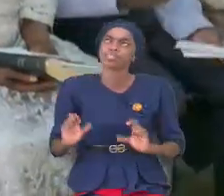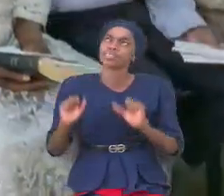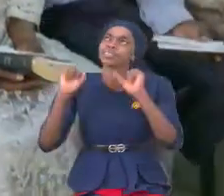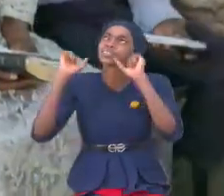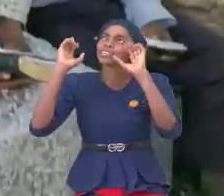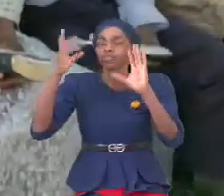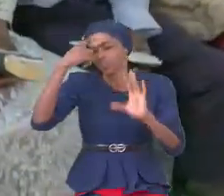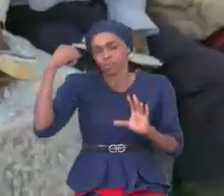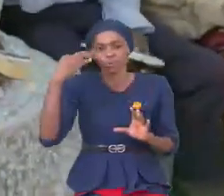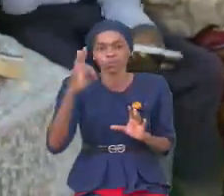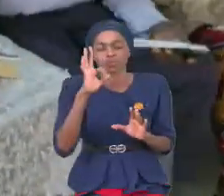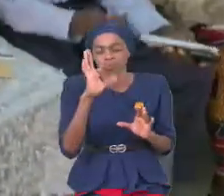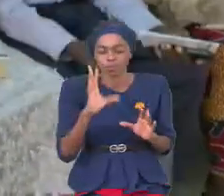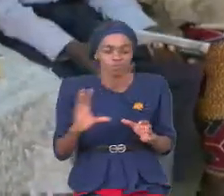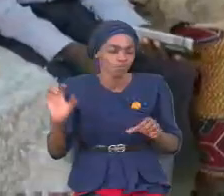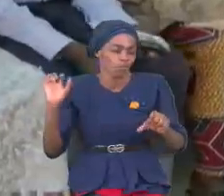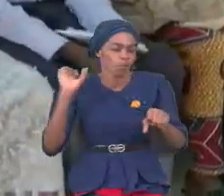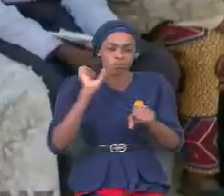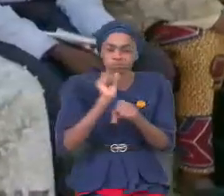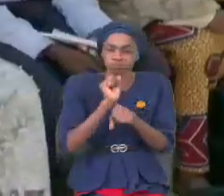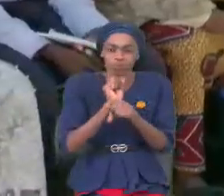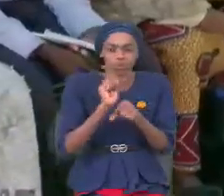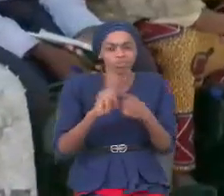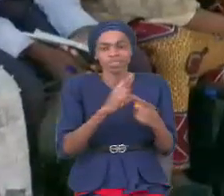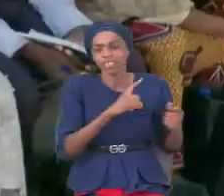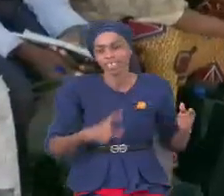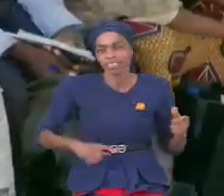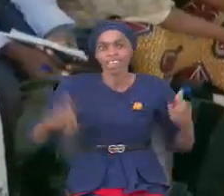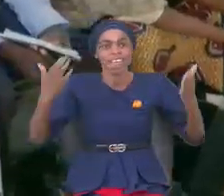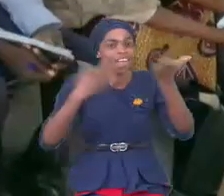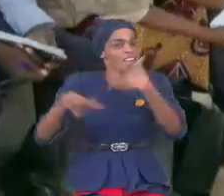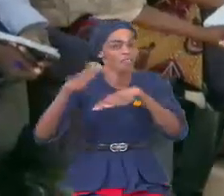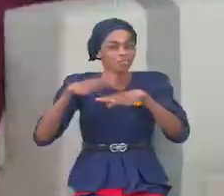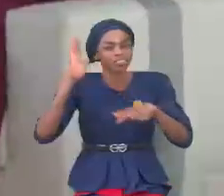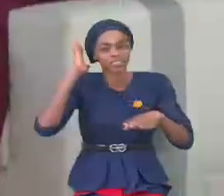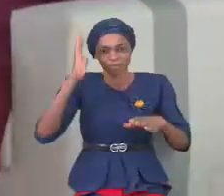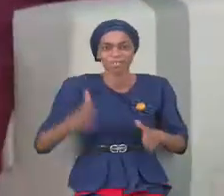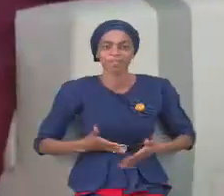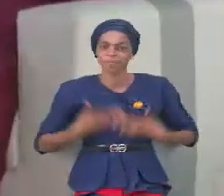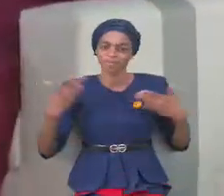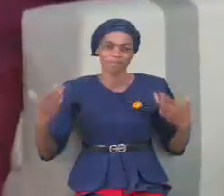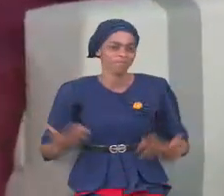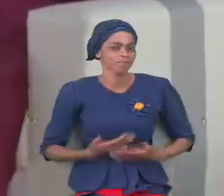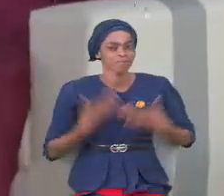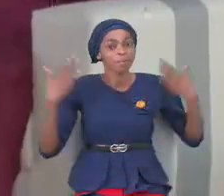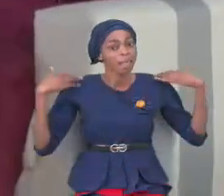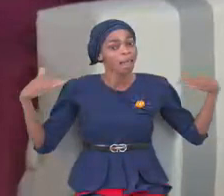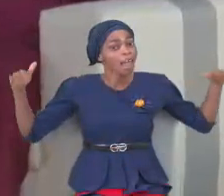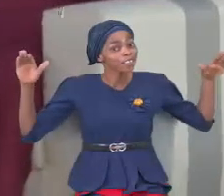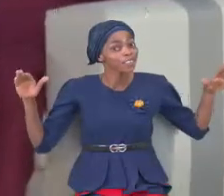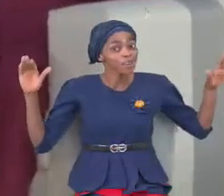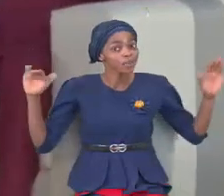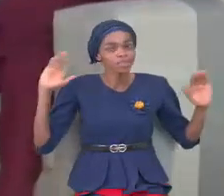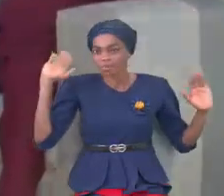Lord, heaven will rejoice. The angels will rejoice. And the Heavenly Father will